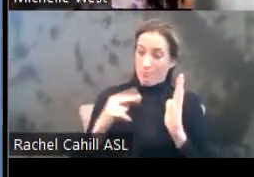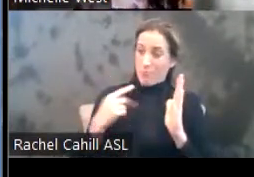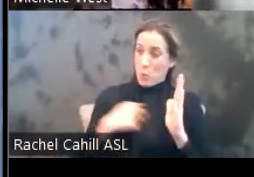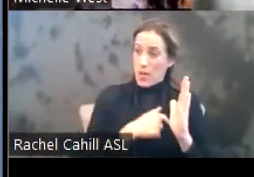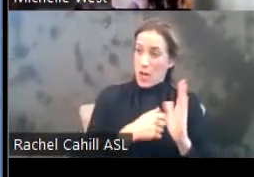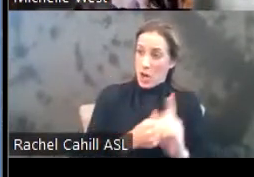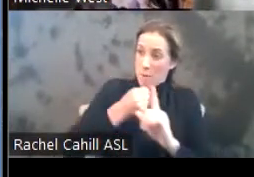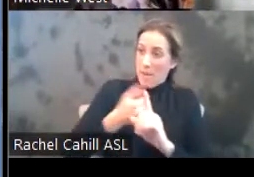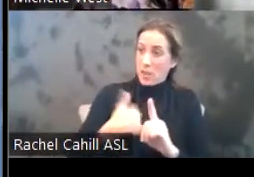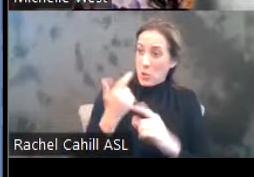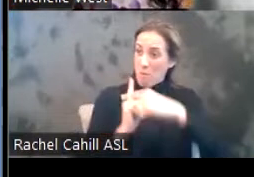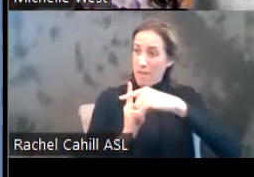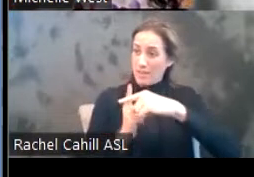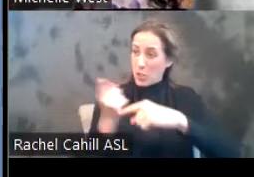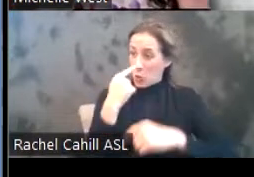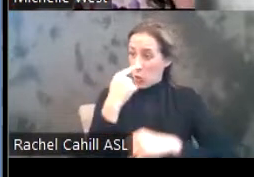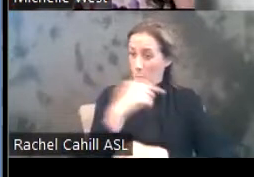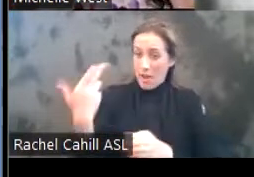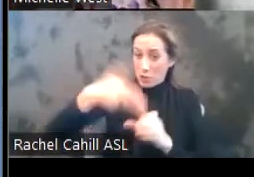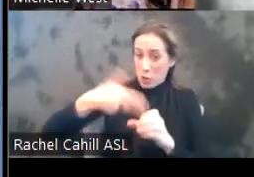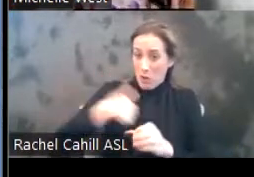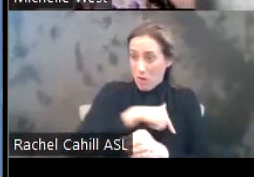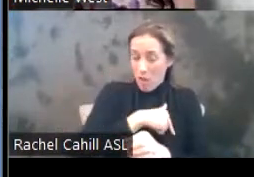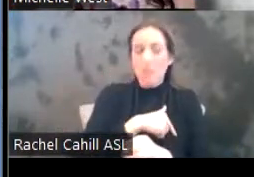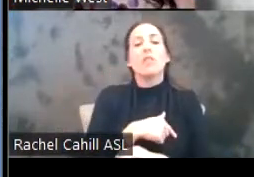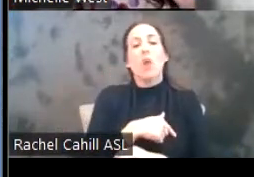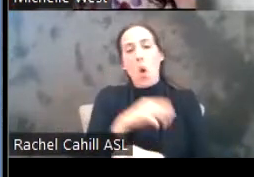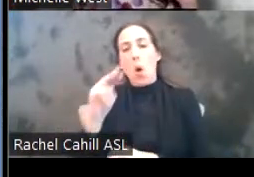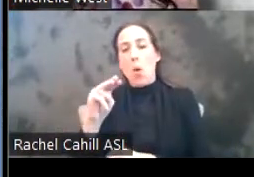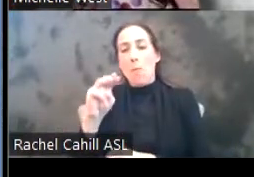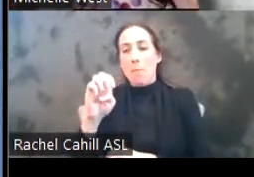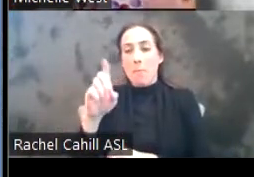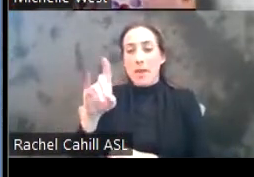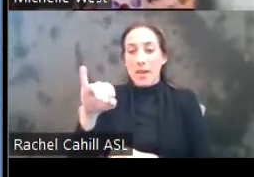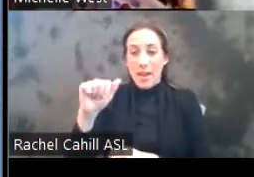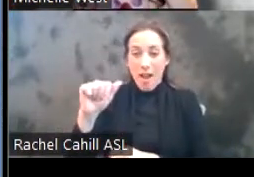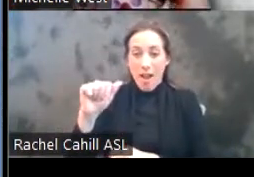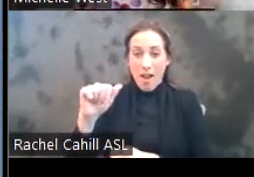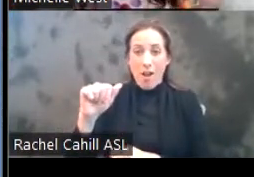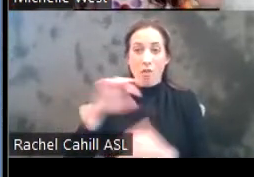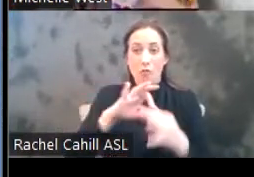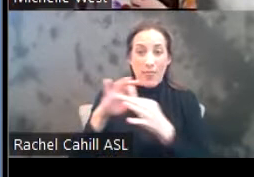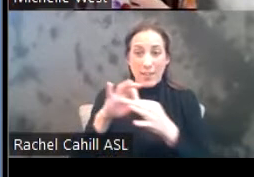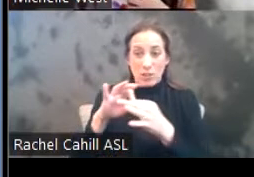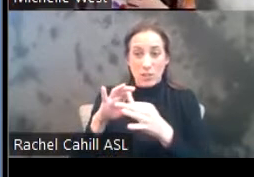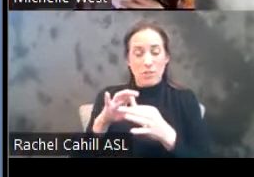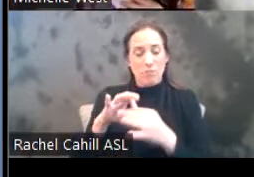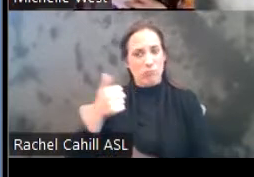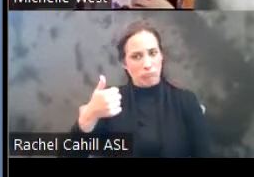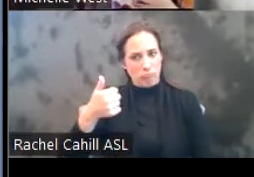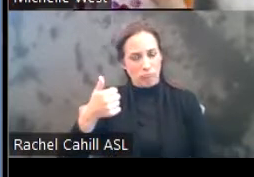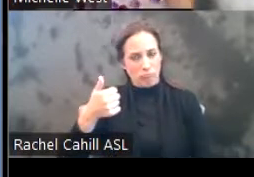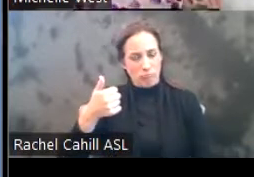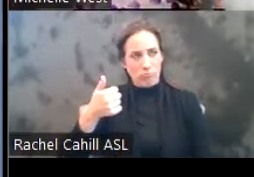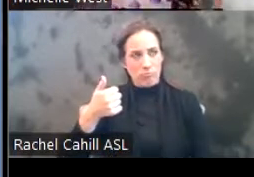So media relations, this is a great thing. Once you learn how to do it, it is a gold mine. In my opinion,